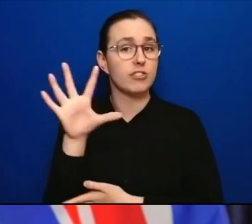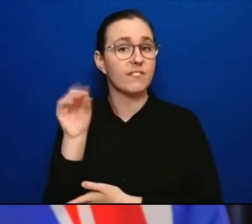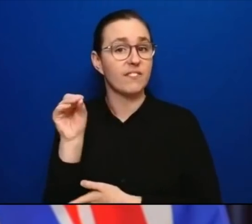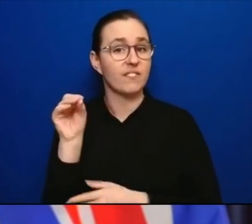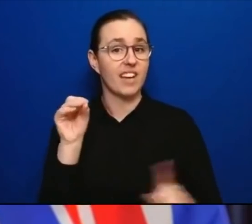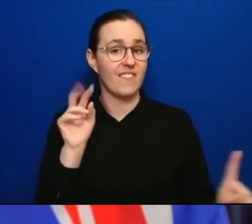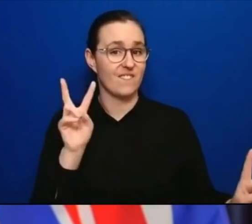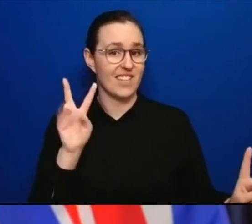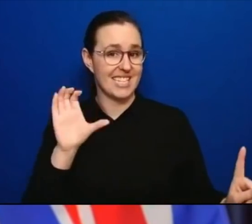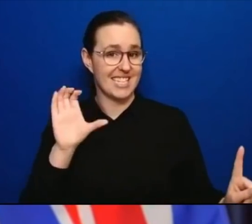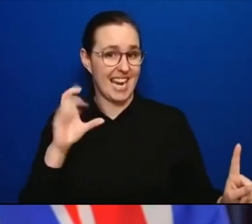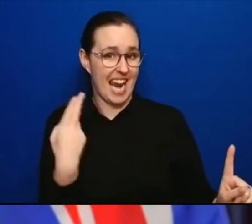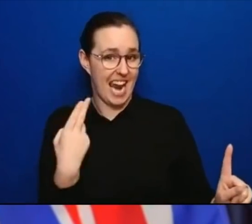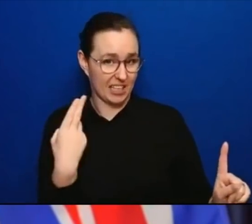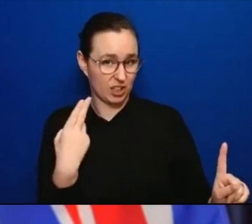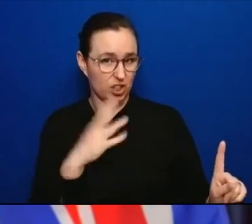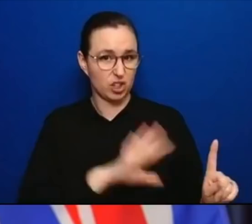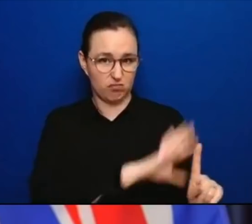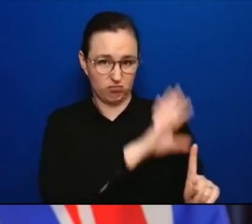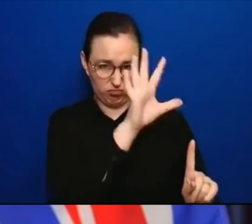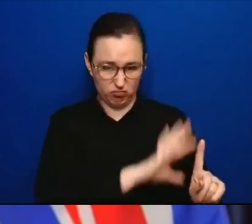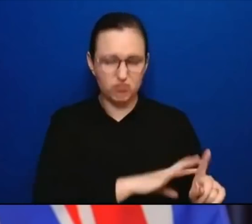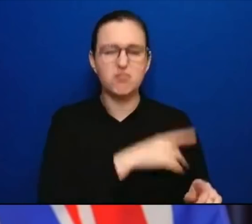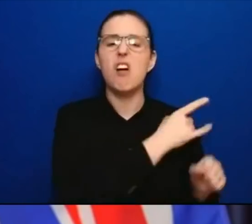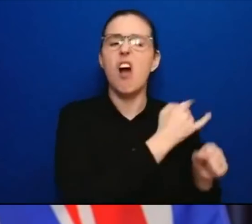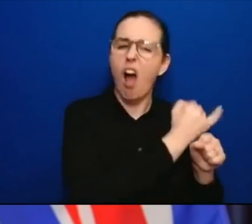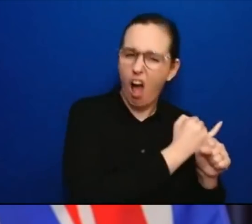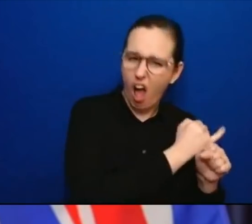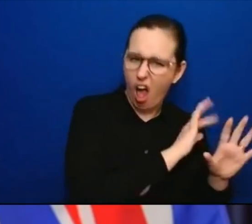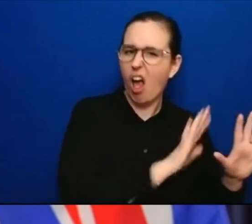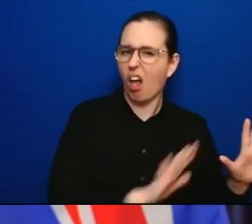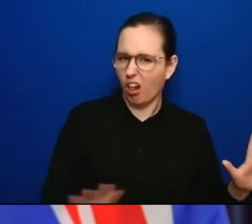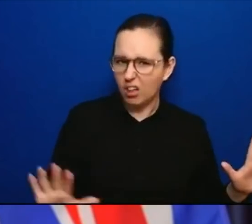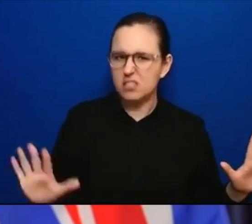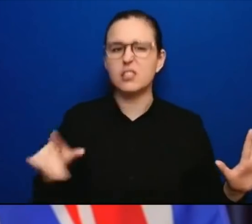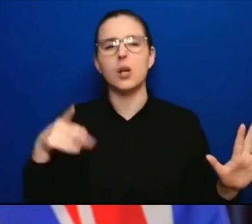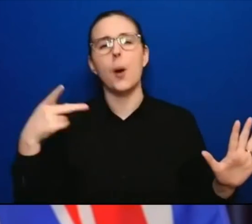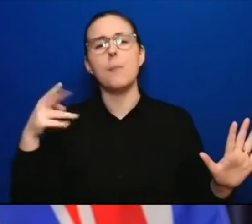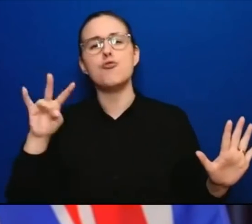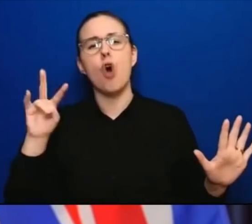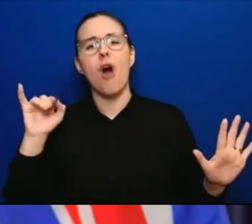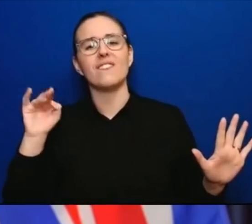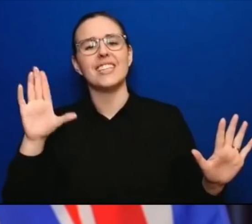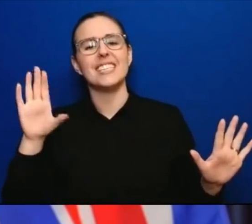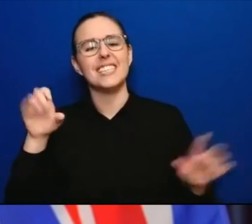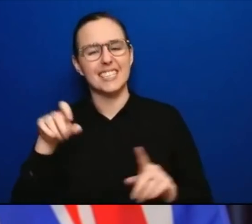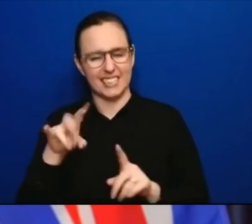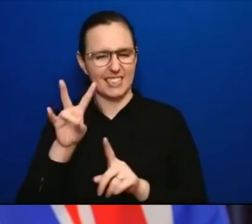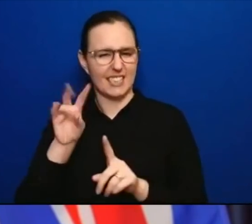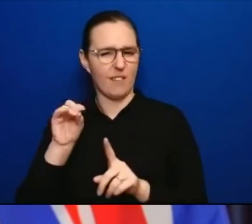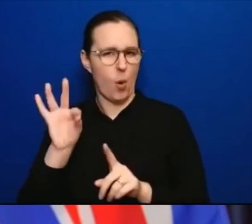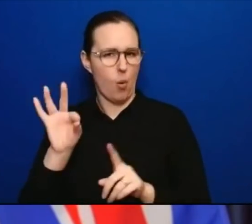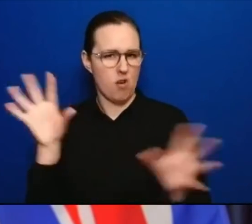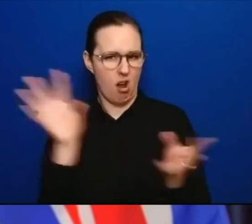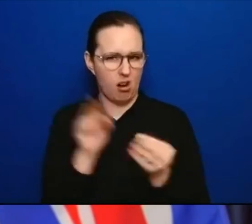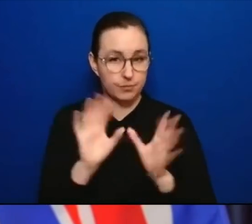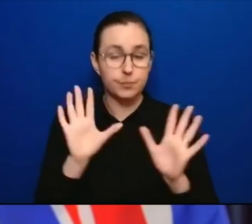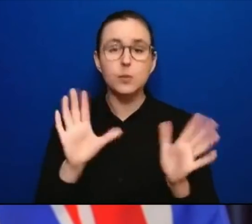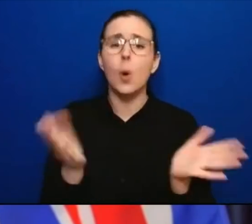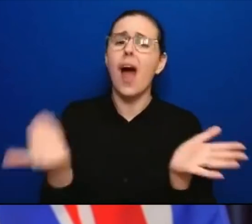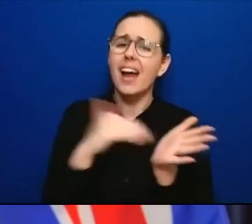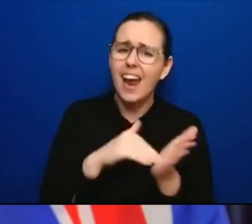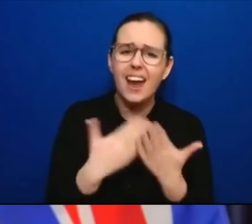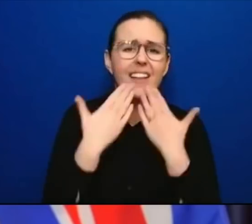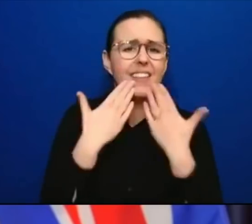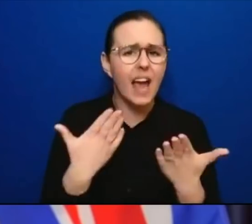Health, 3,427 in Island Health, and 709 in Providence Healthcare. I want to express